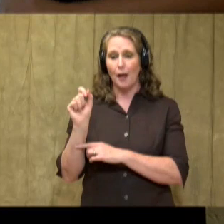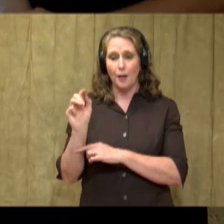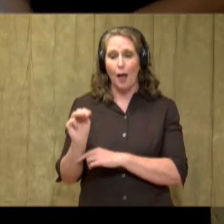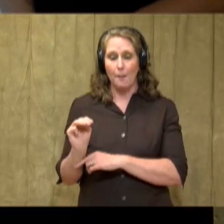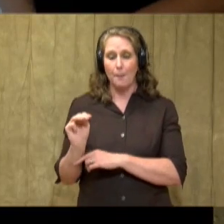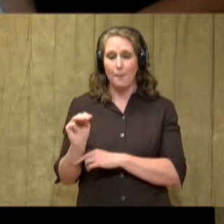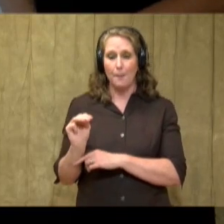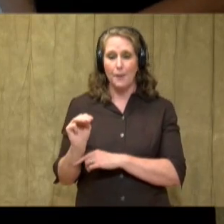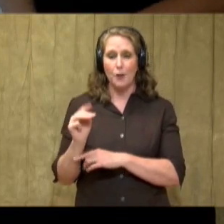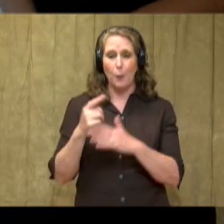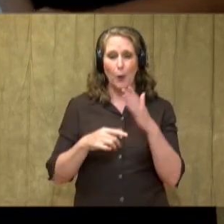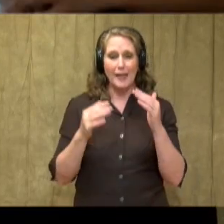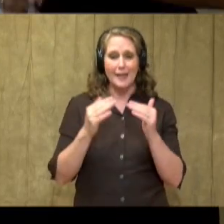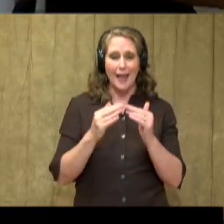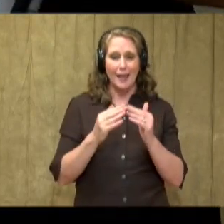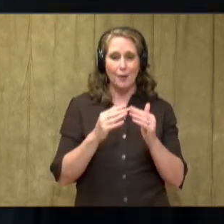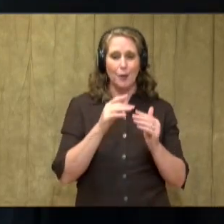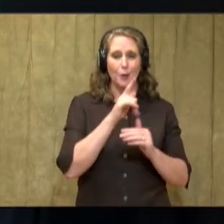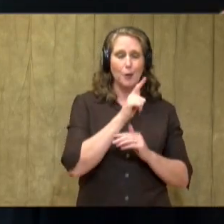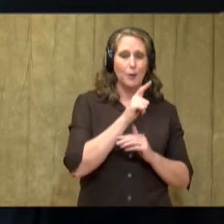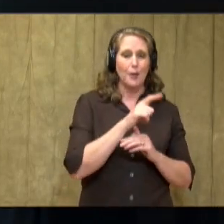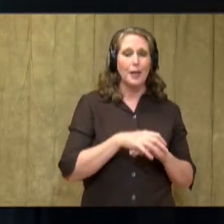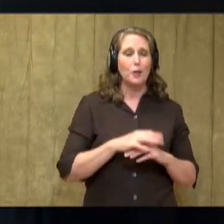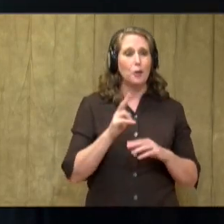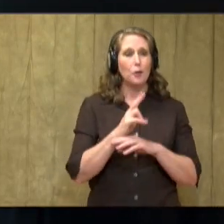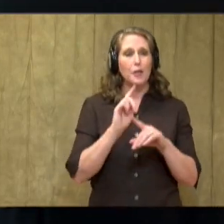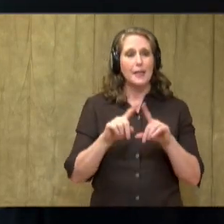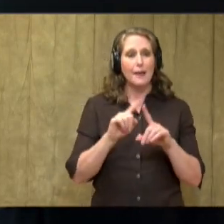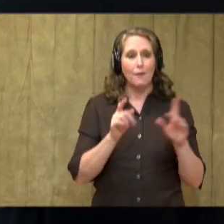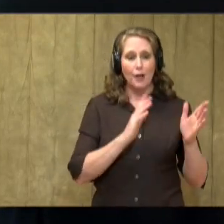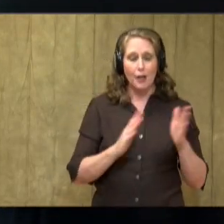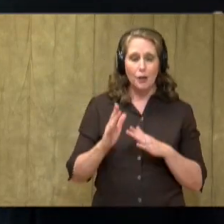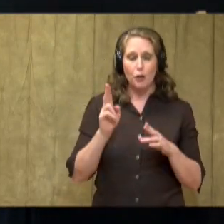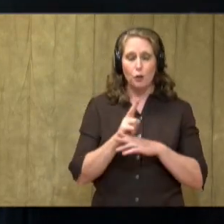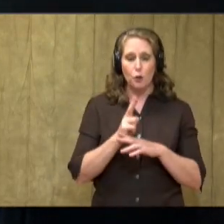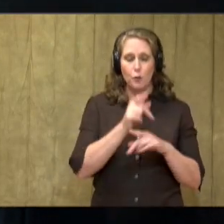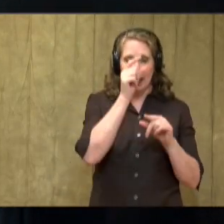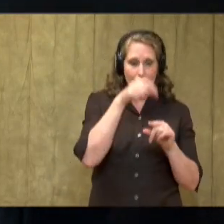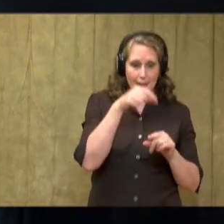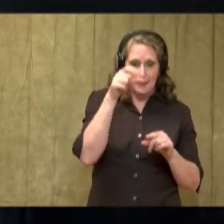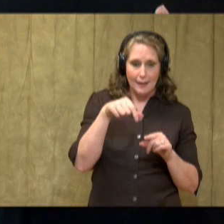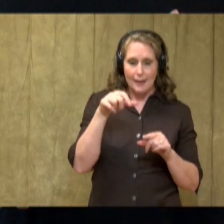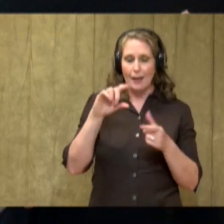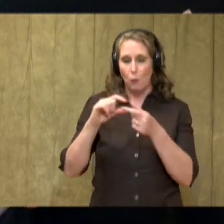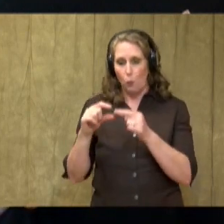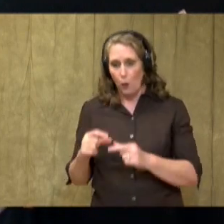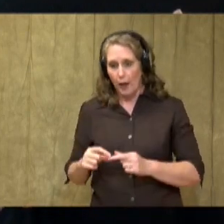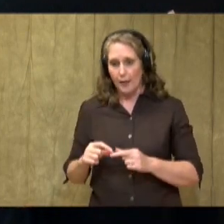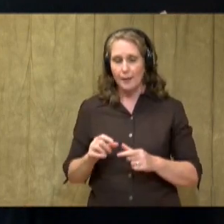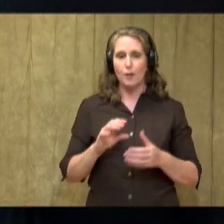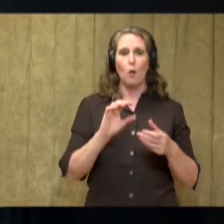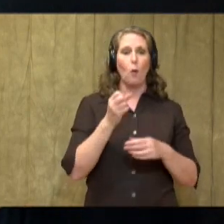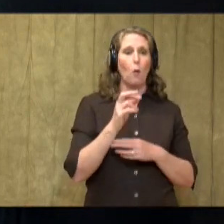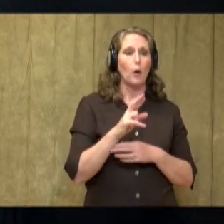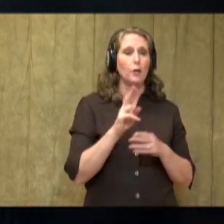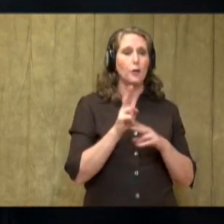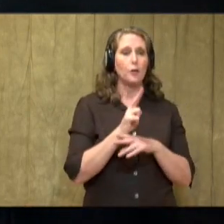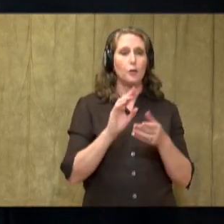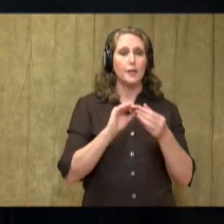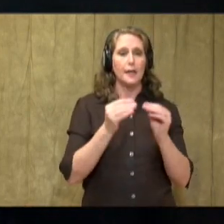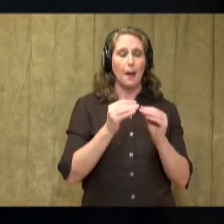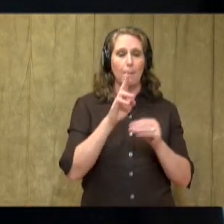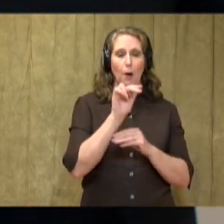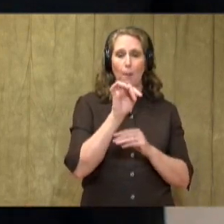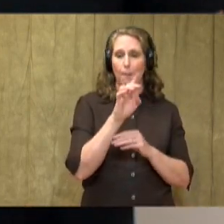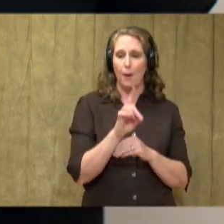mcpsstv@mcpsstv.com. You can use your different strategies, your base 10 blocks, or your number bond.